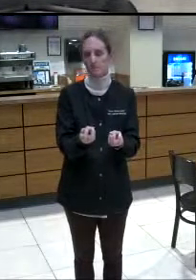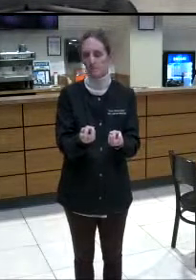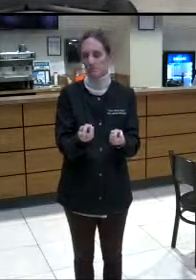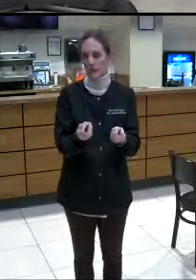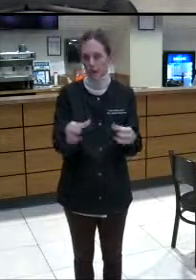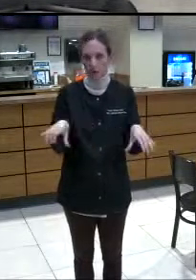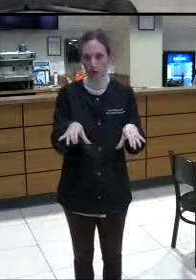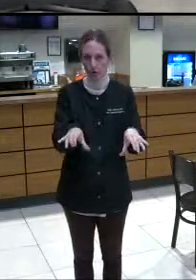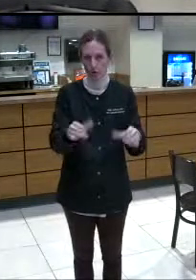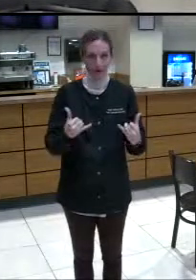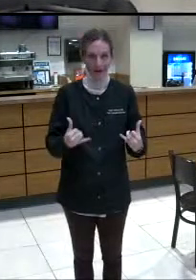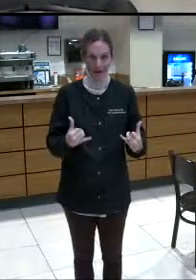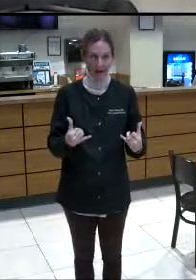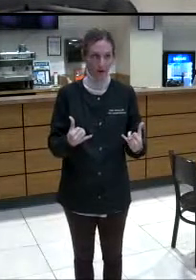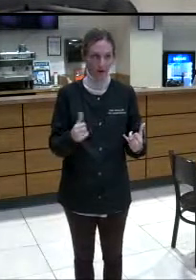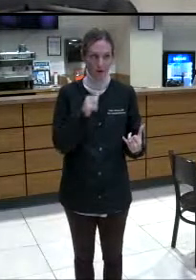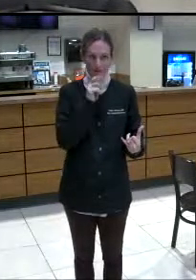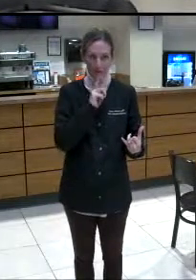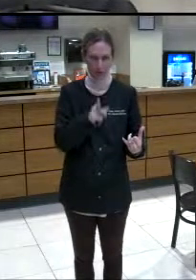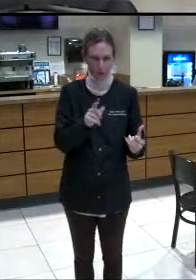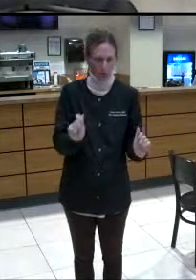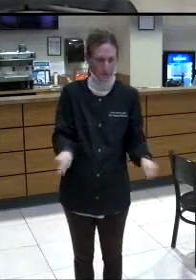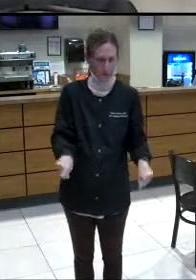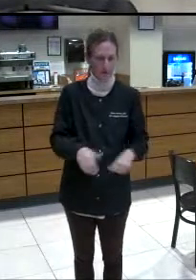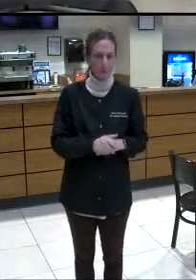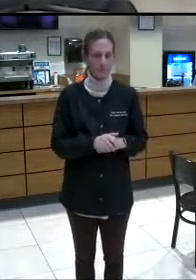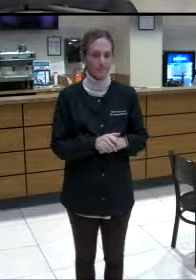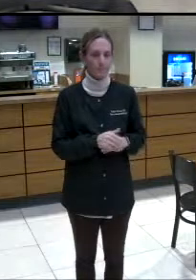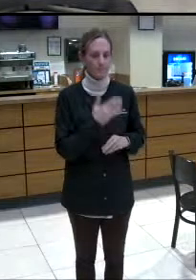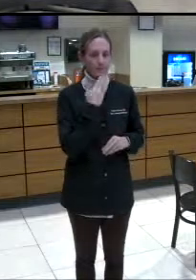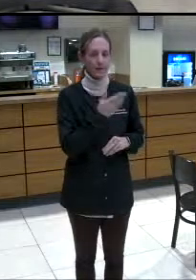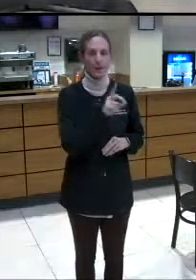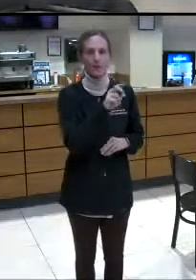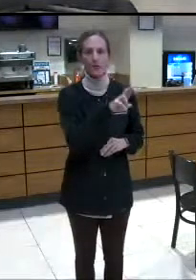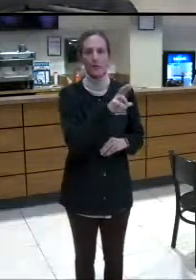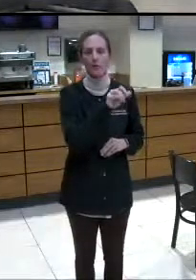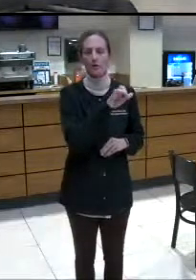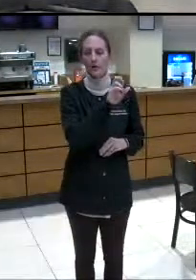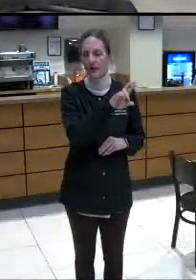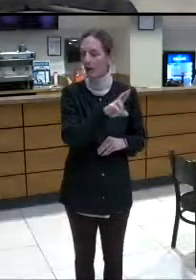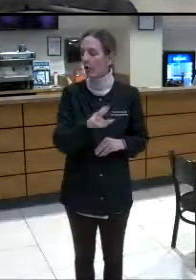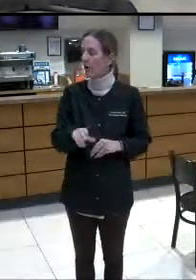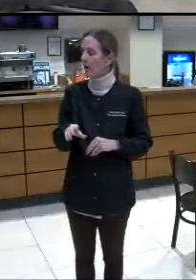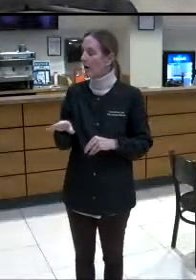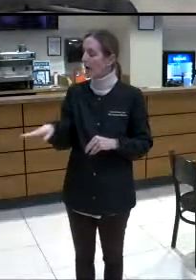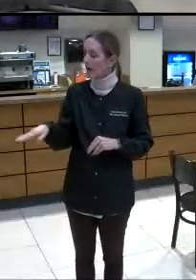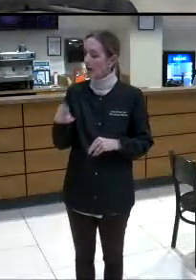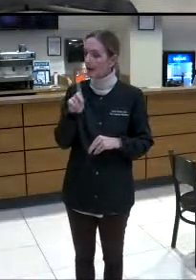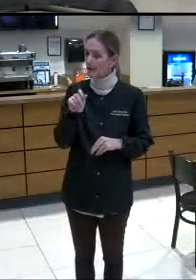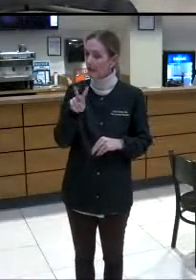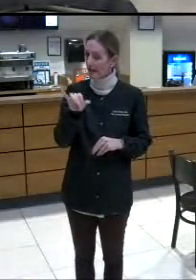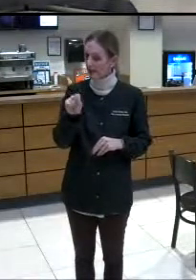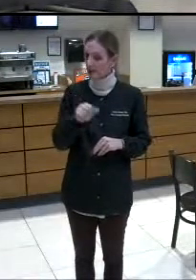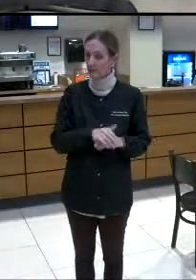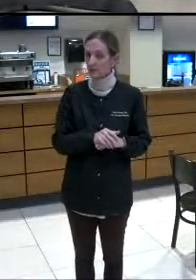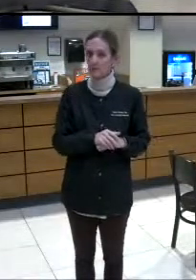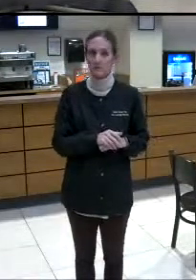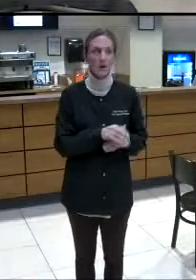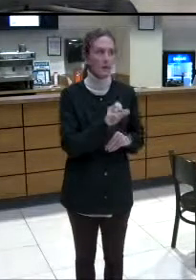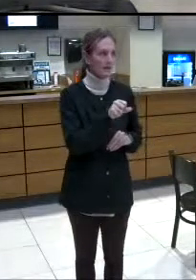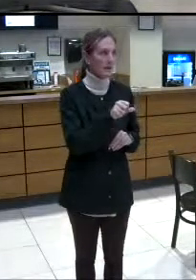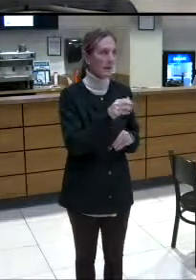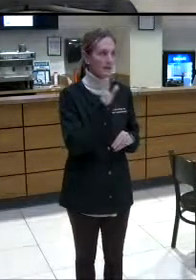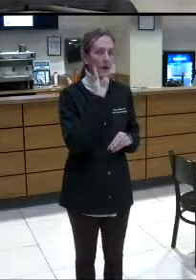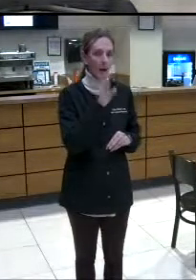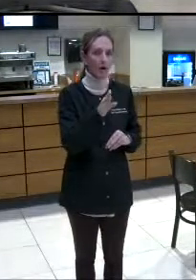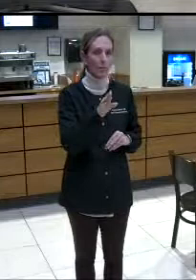right now that we can do that. Okay. Thank you, Dr. Yeager. Ms. Davis. I'm sorry to interrupt. So I would refute that. I